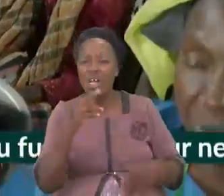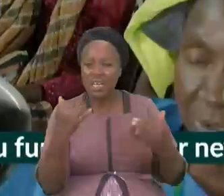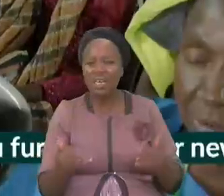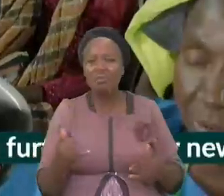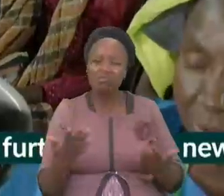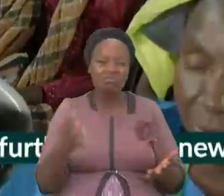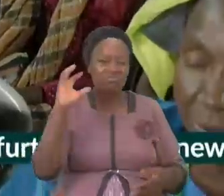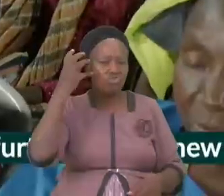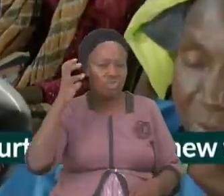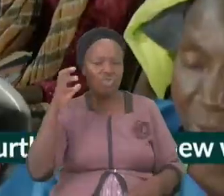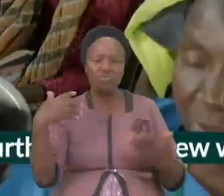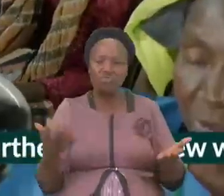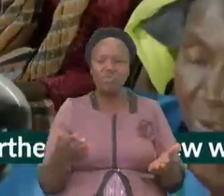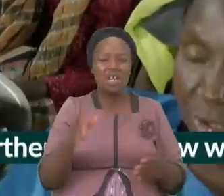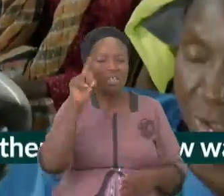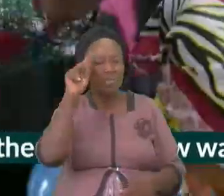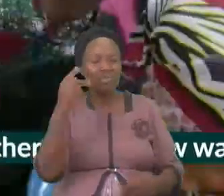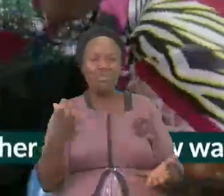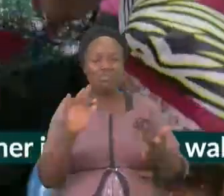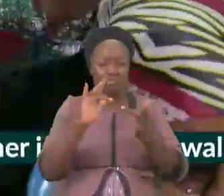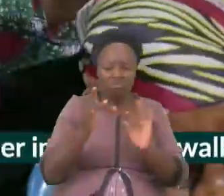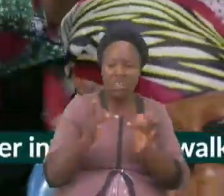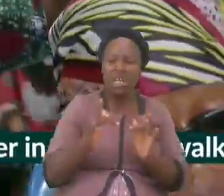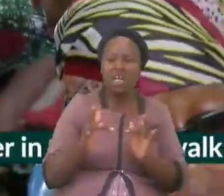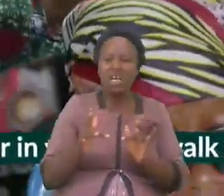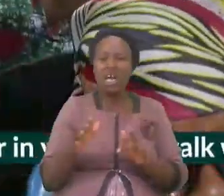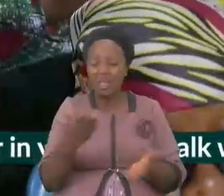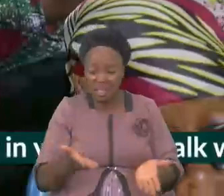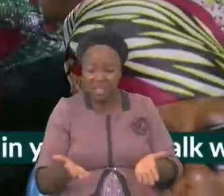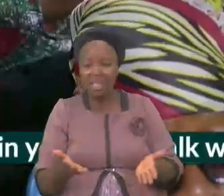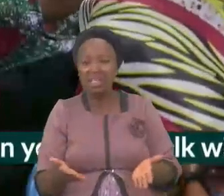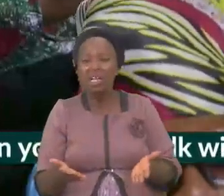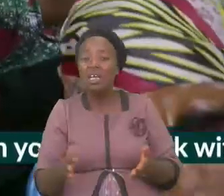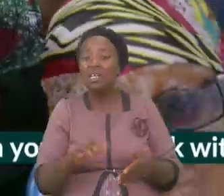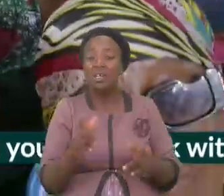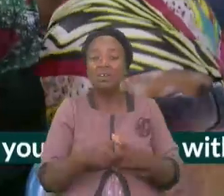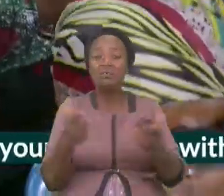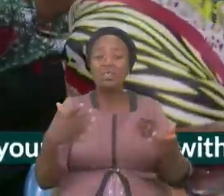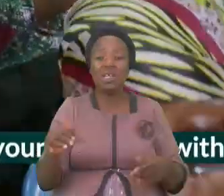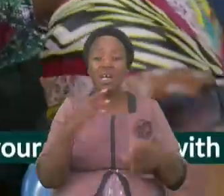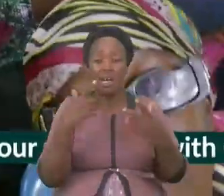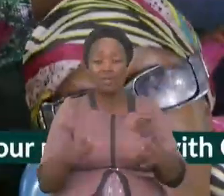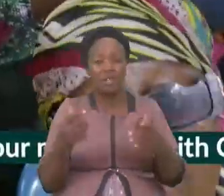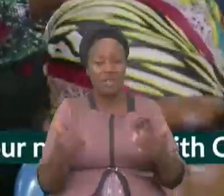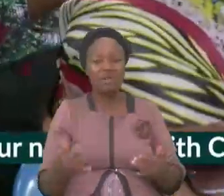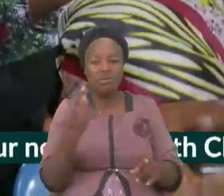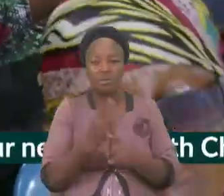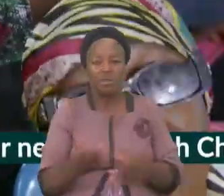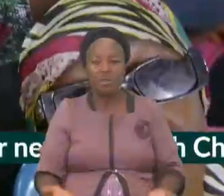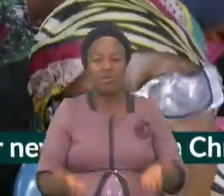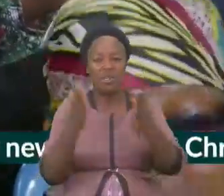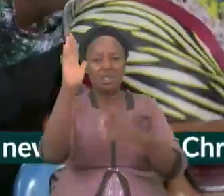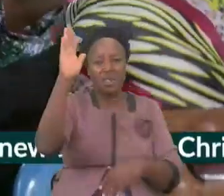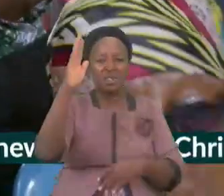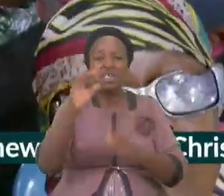the Alpha location, great things happening now. Raise up that hand. If you're raising up your hand, you'll stand up wherever you are.